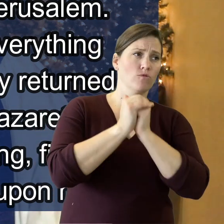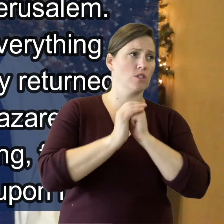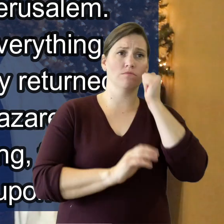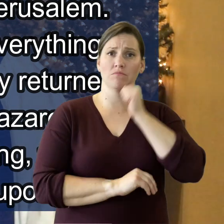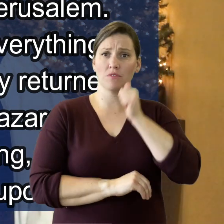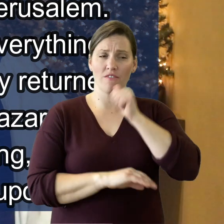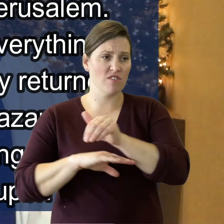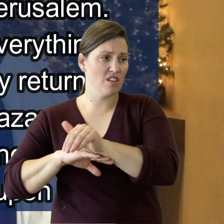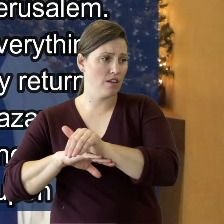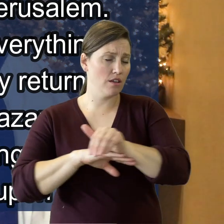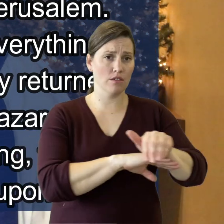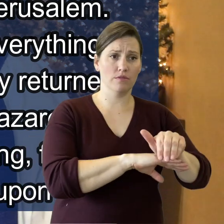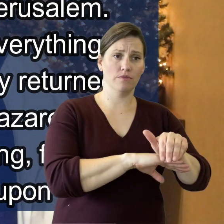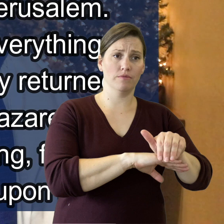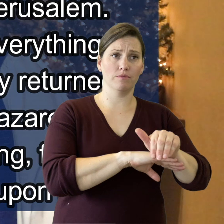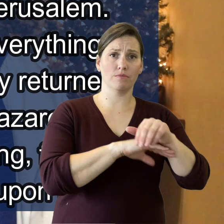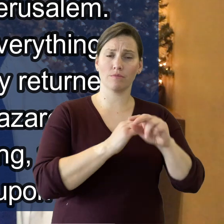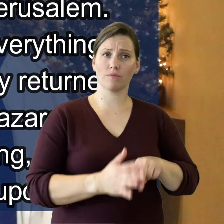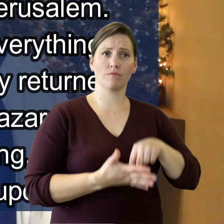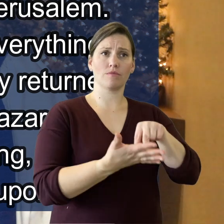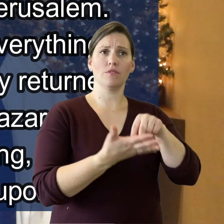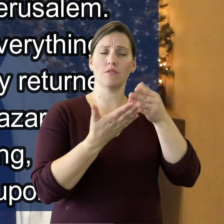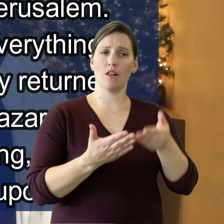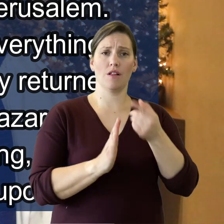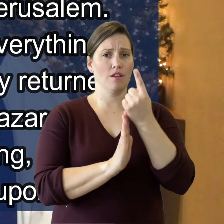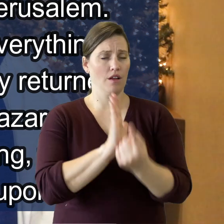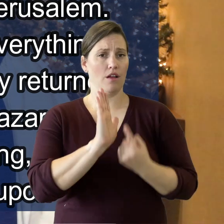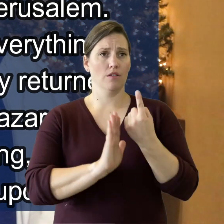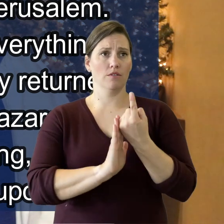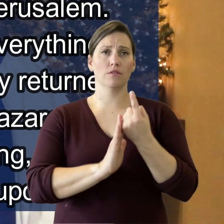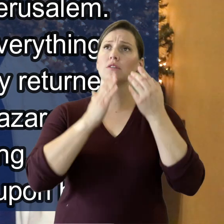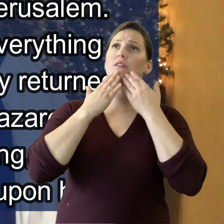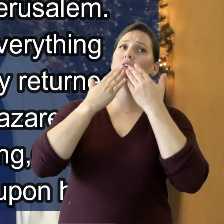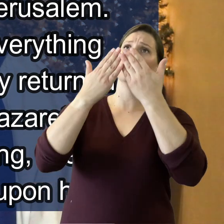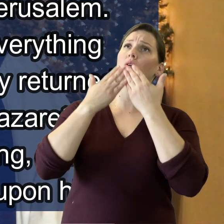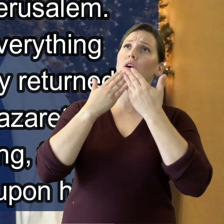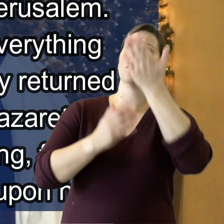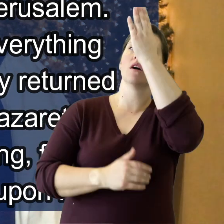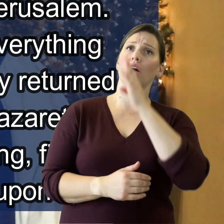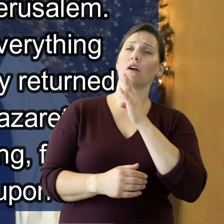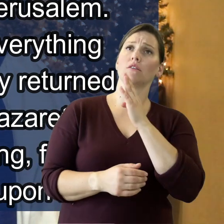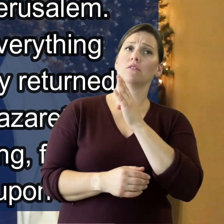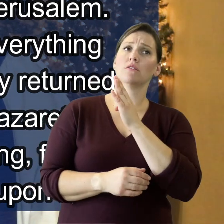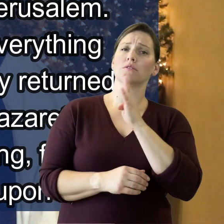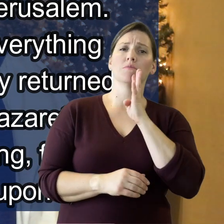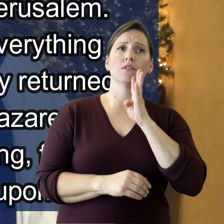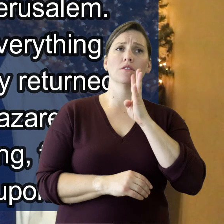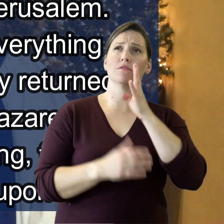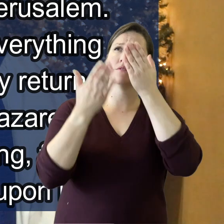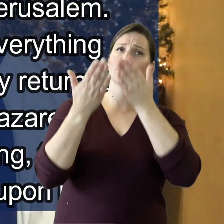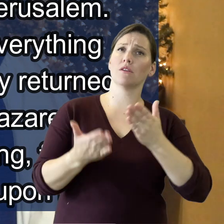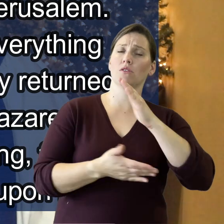day. And coming up at that very hour, she began to give thanks to God and to speak